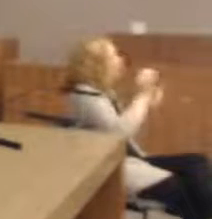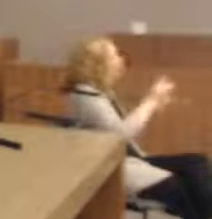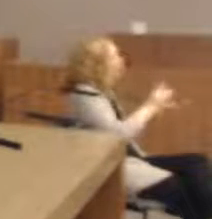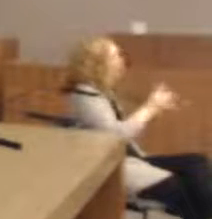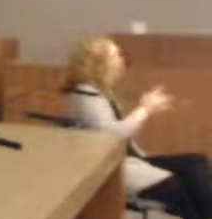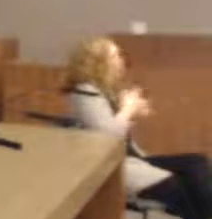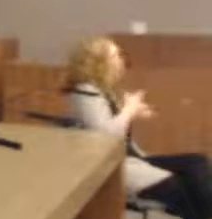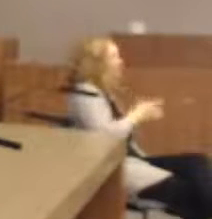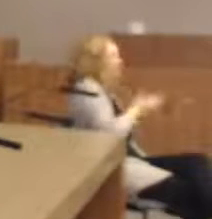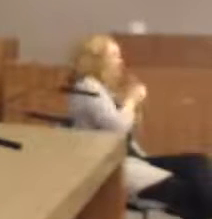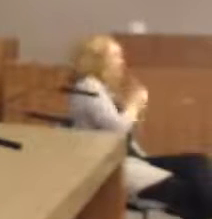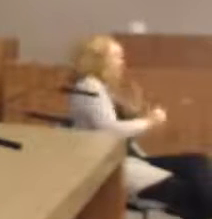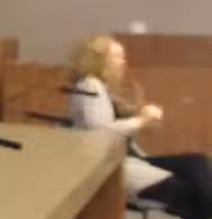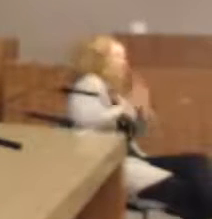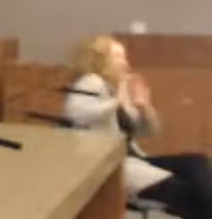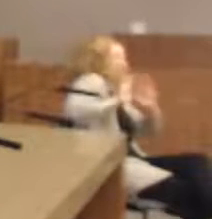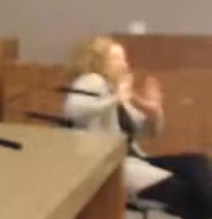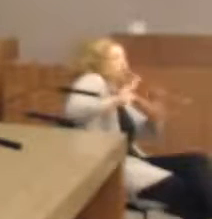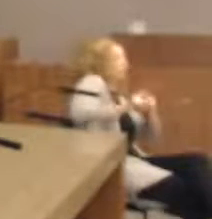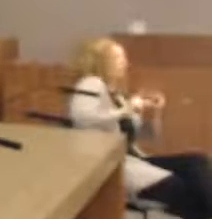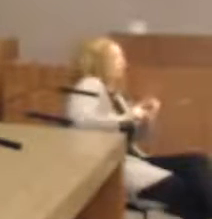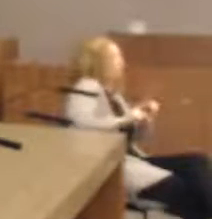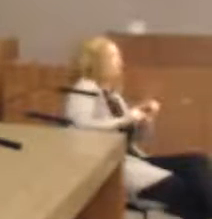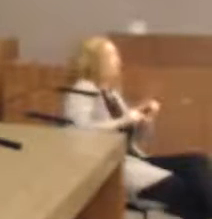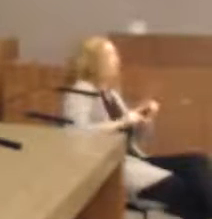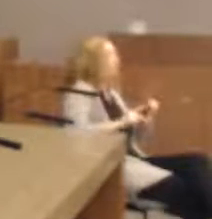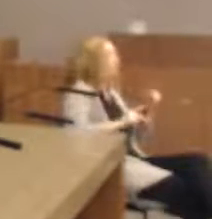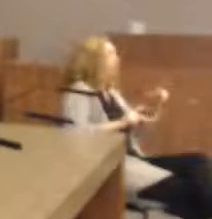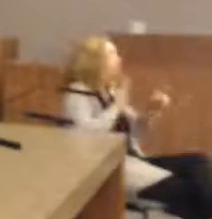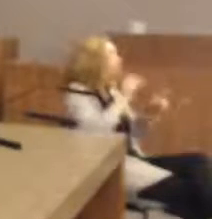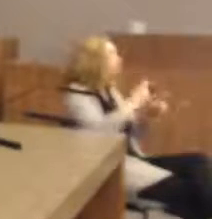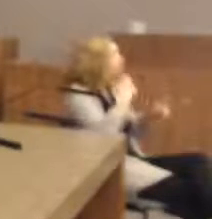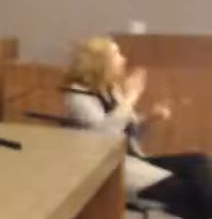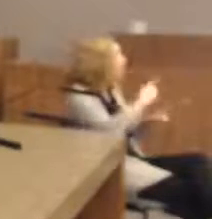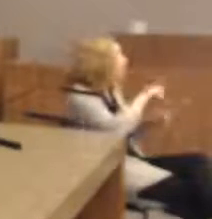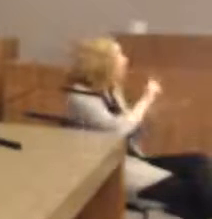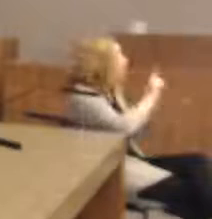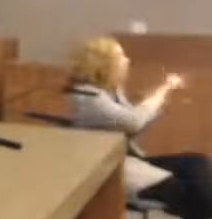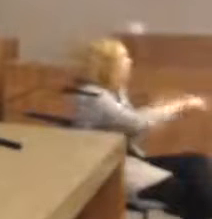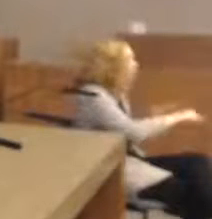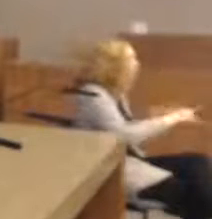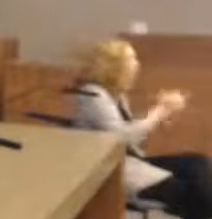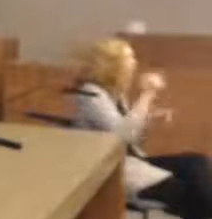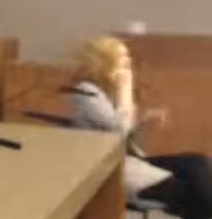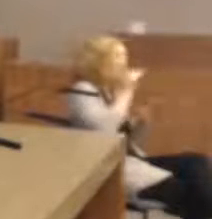pushing everyone away, because you are all potentially people who are going to let them down, frustrate them, or hurt them. So if